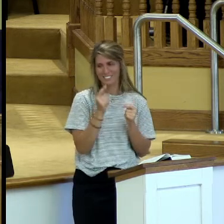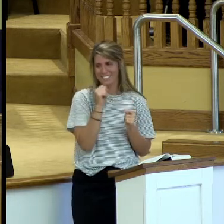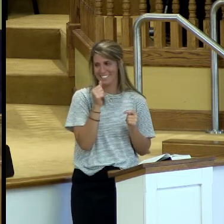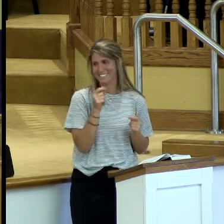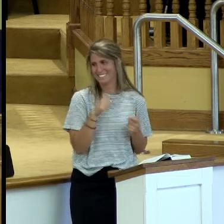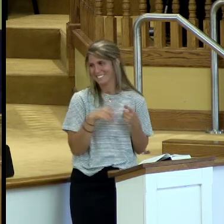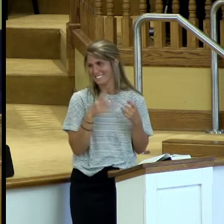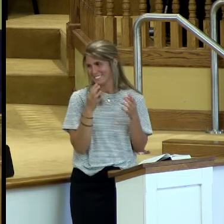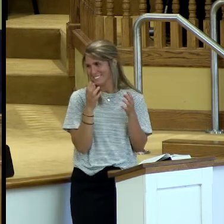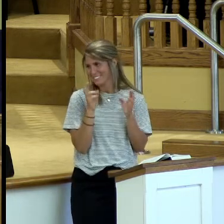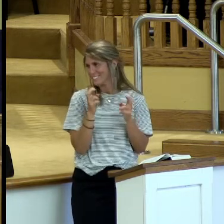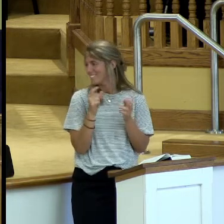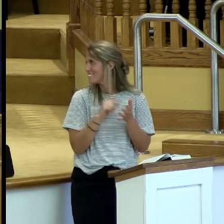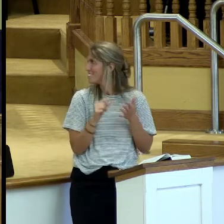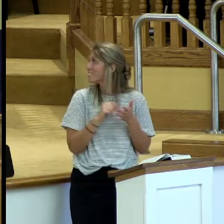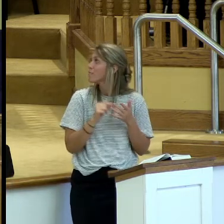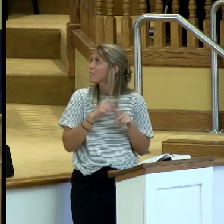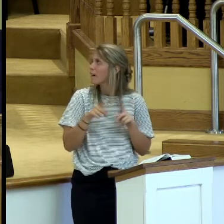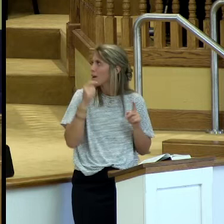anymore.